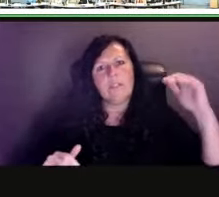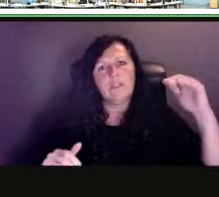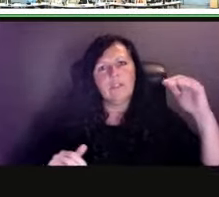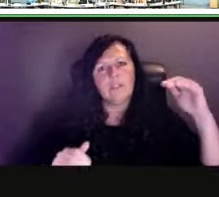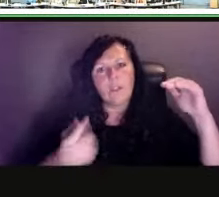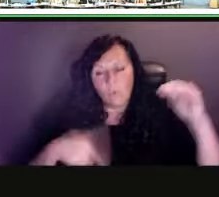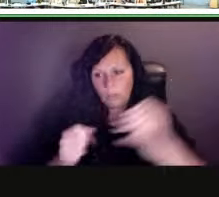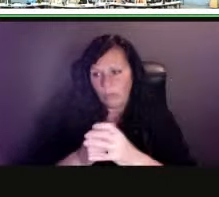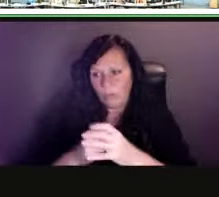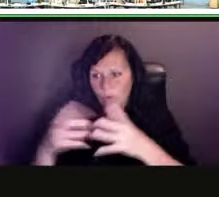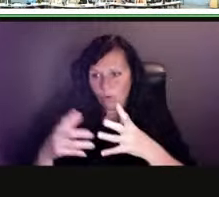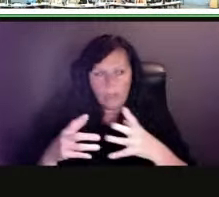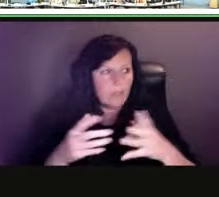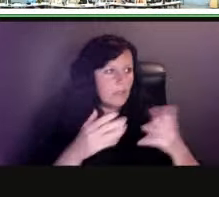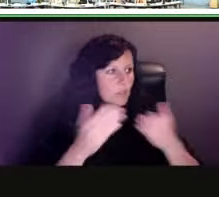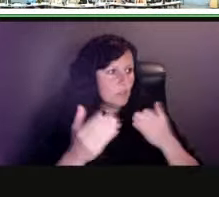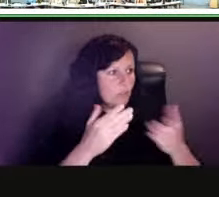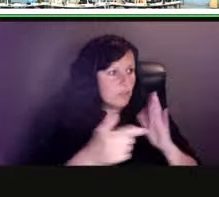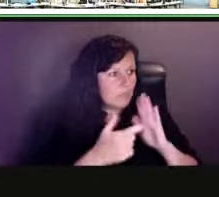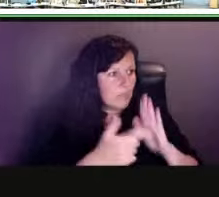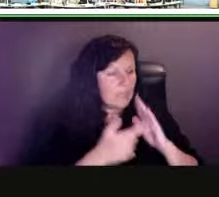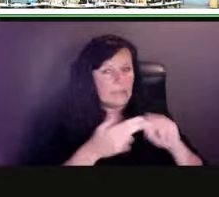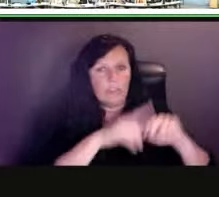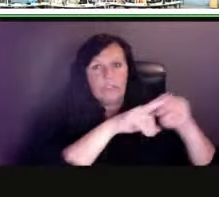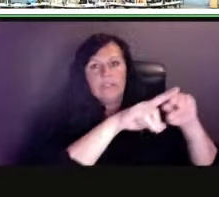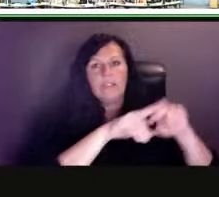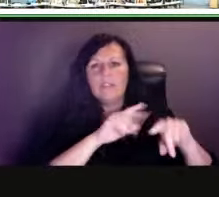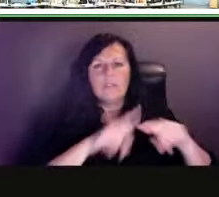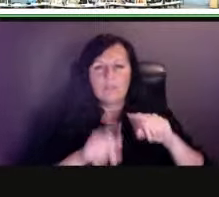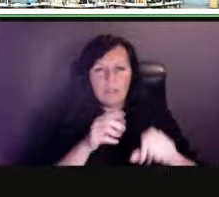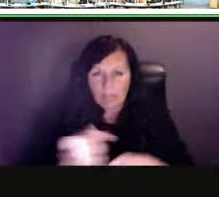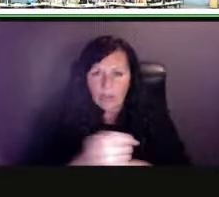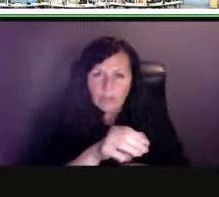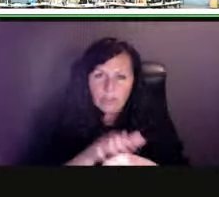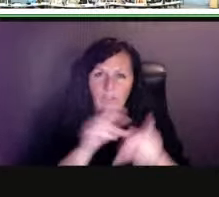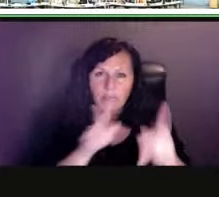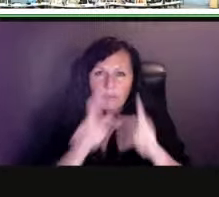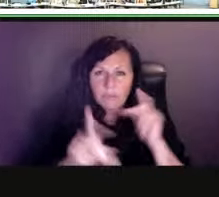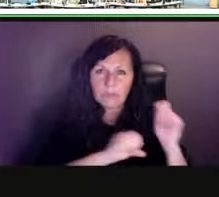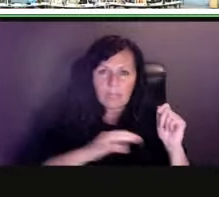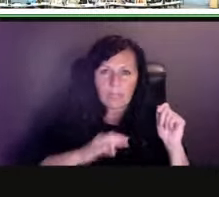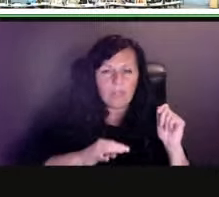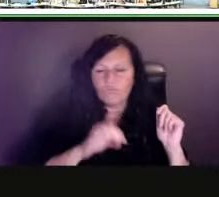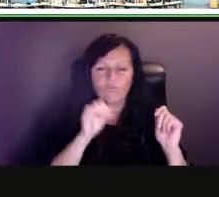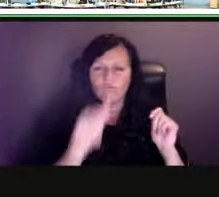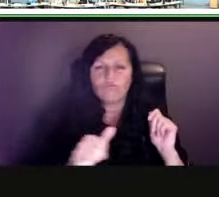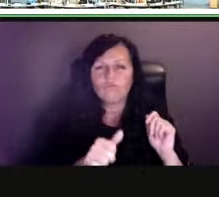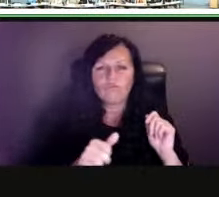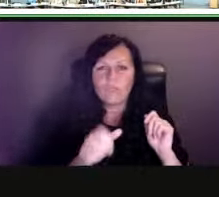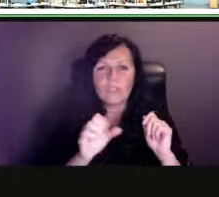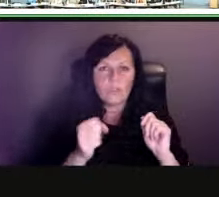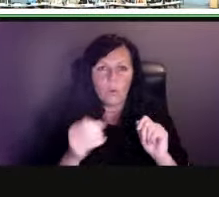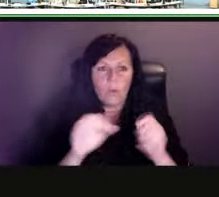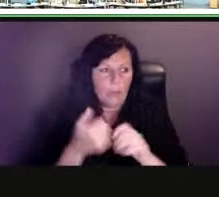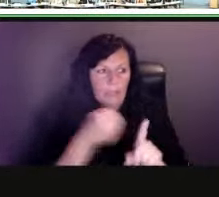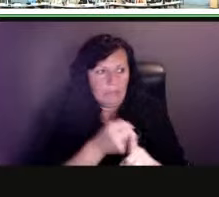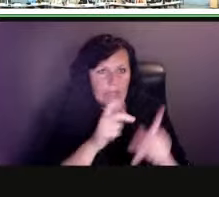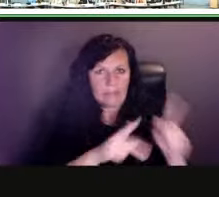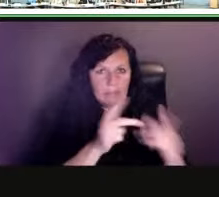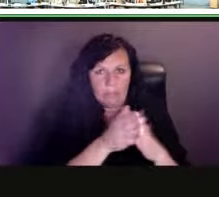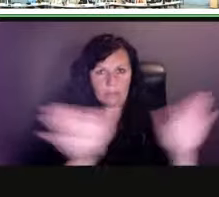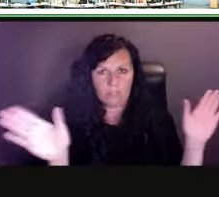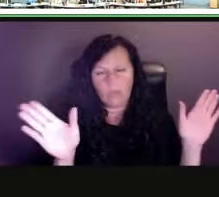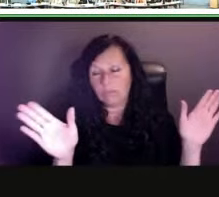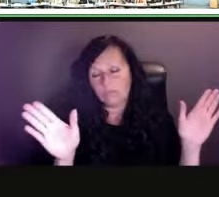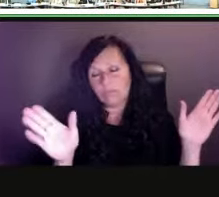increasing, and we haven't been adding commensurate levels of staff. So the impacts are real. Maybe people don't feel it each year because it's a